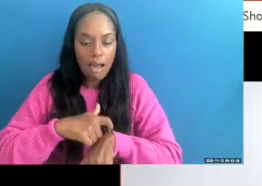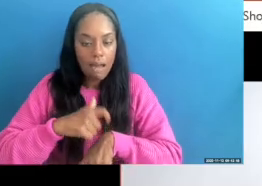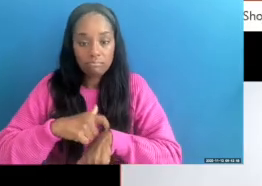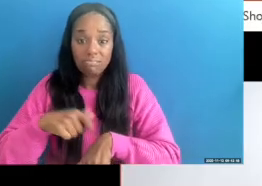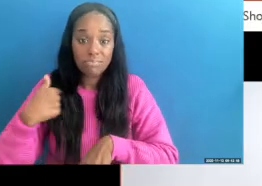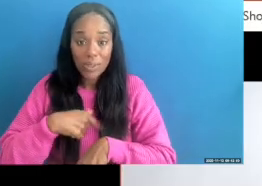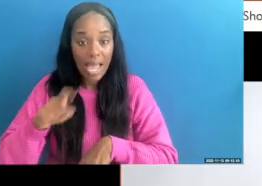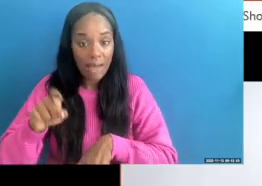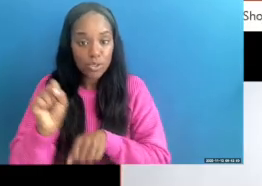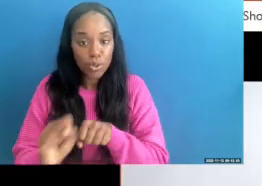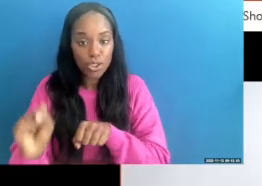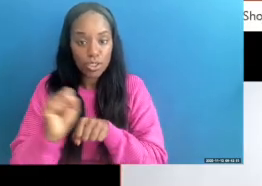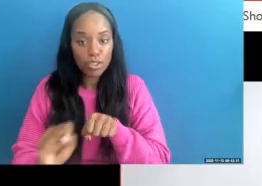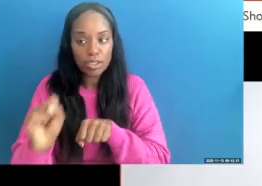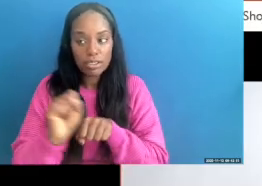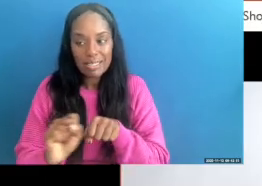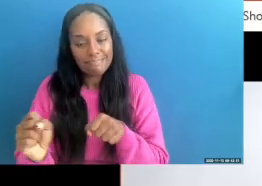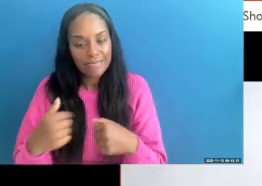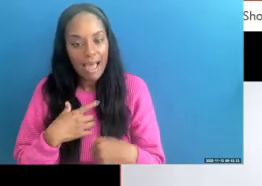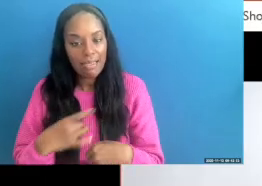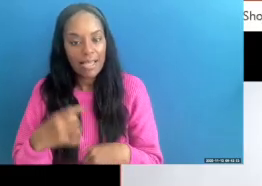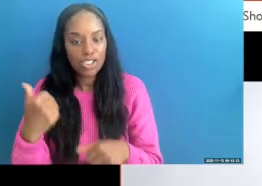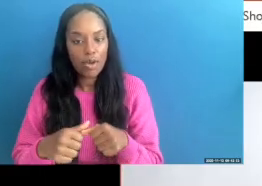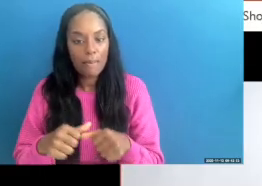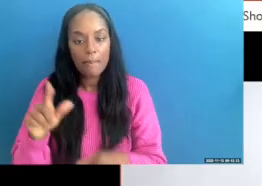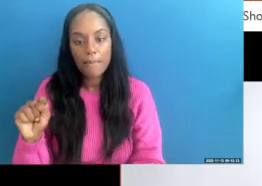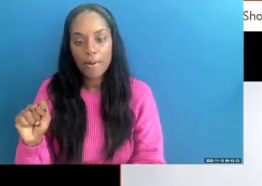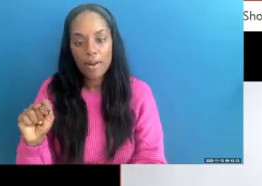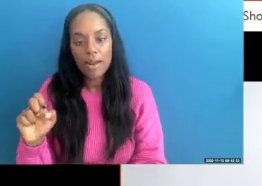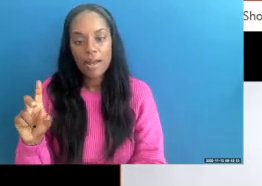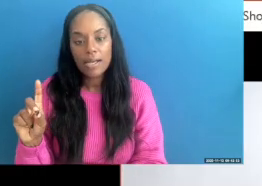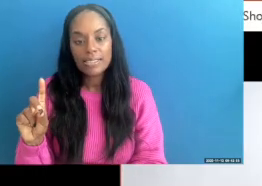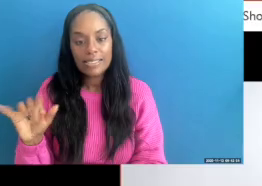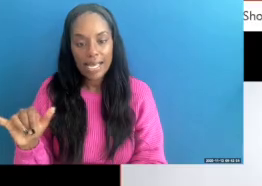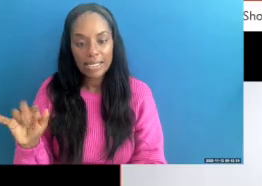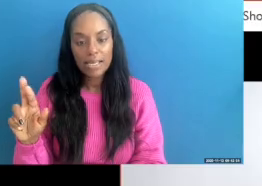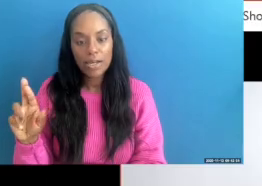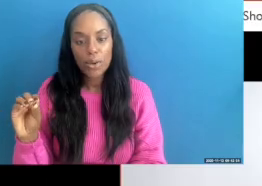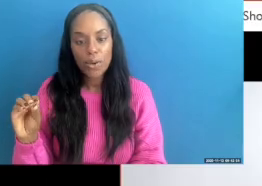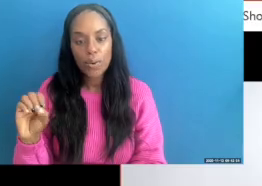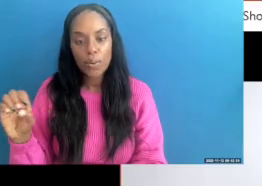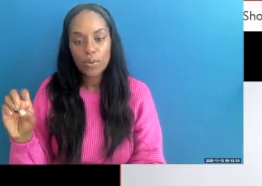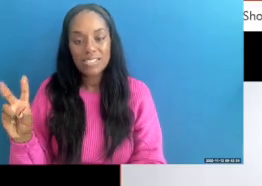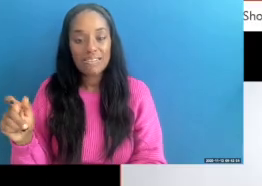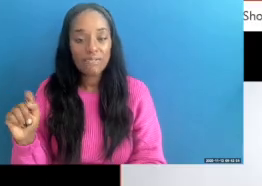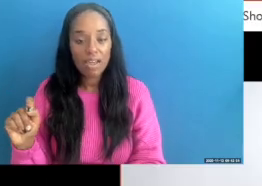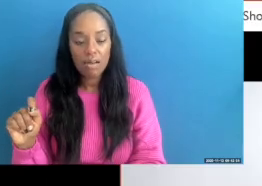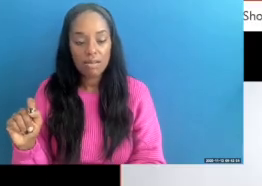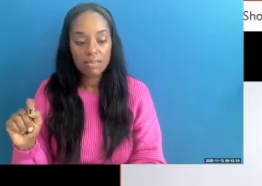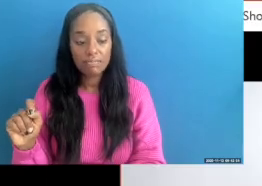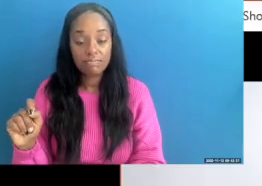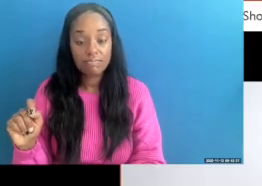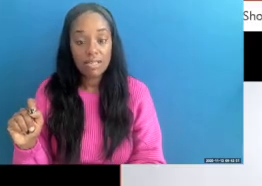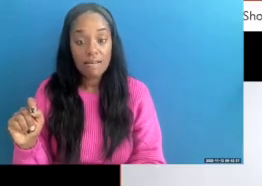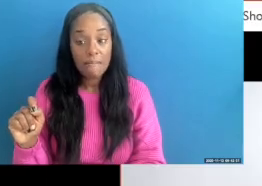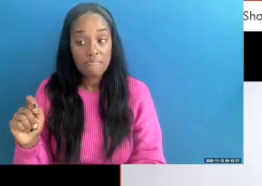We've got work to do. And I like to remember Teddy Roosevelt's quote that there's no greater prize in